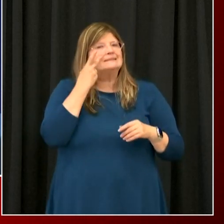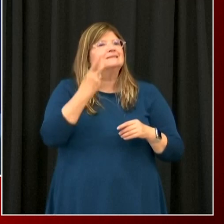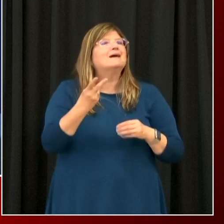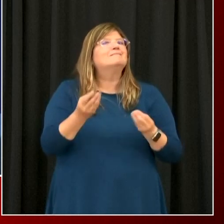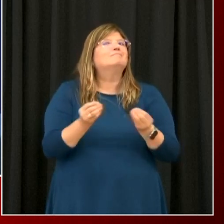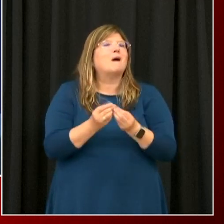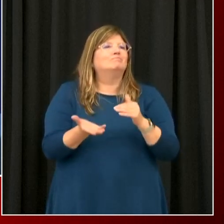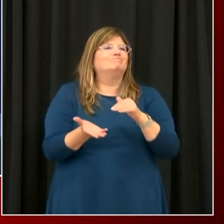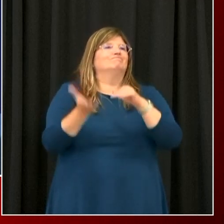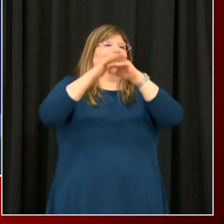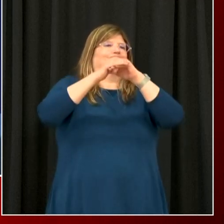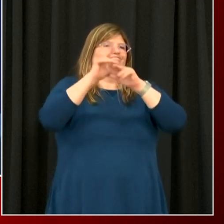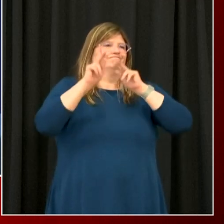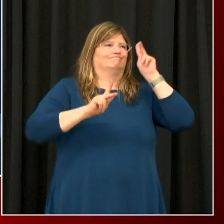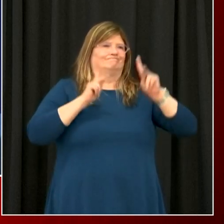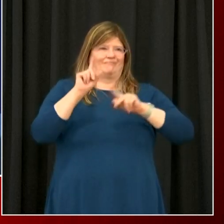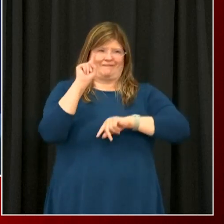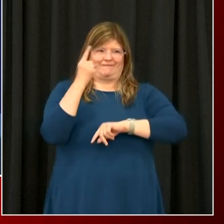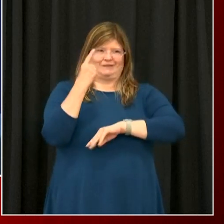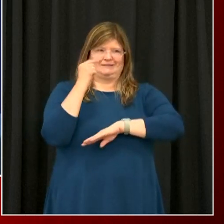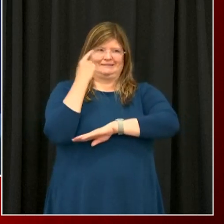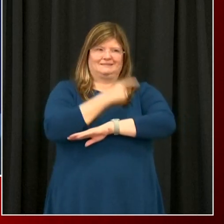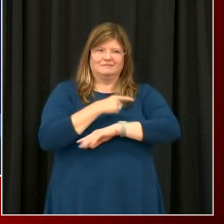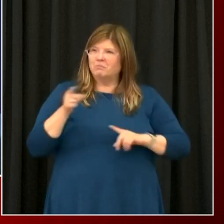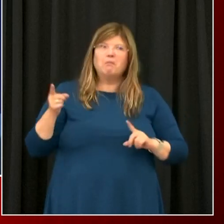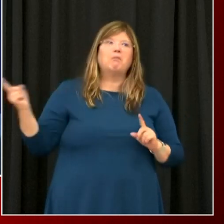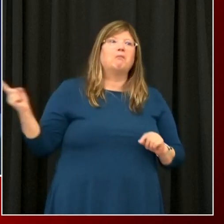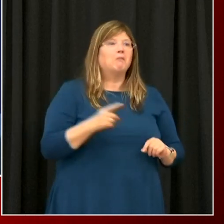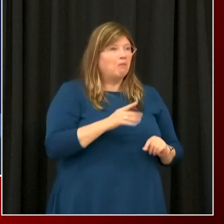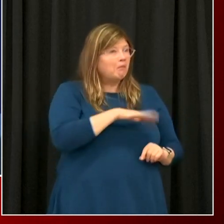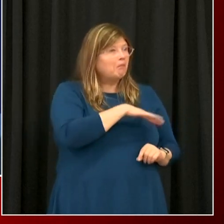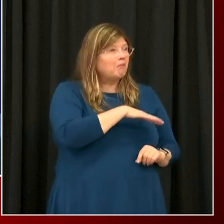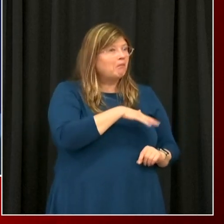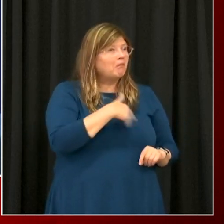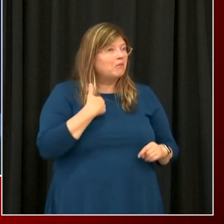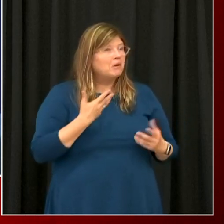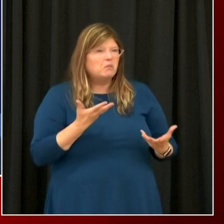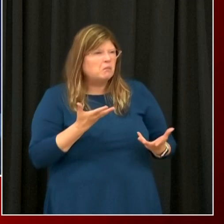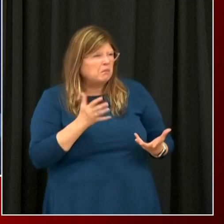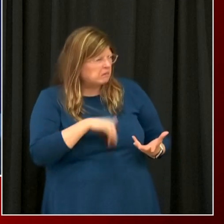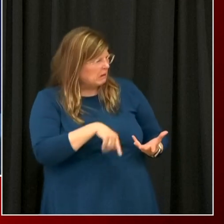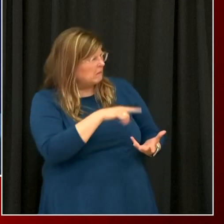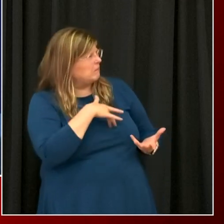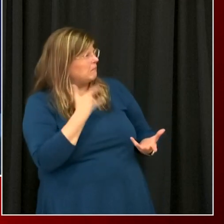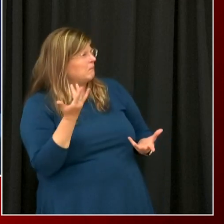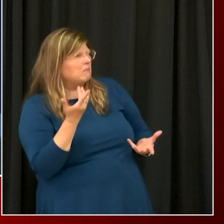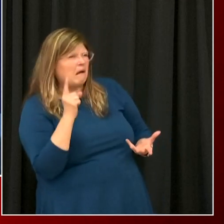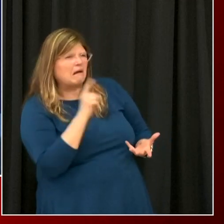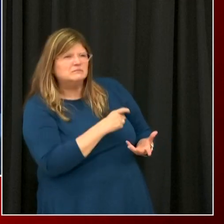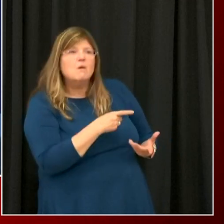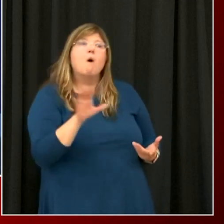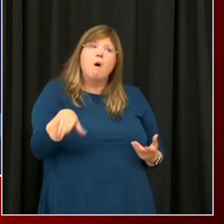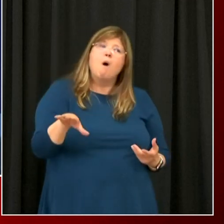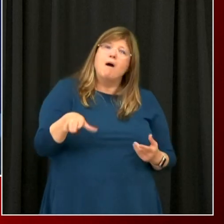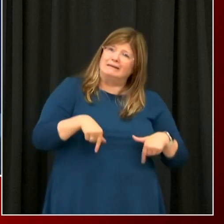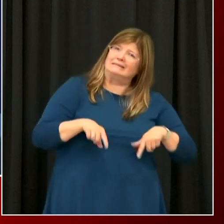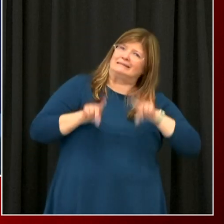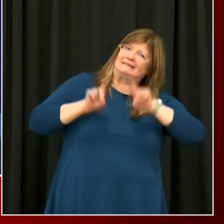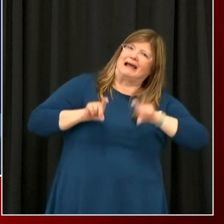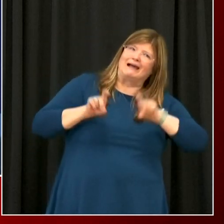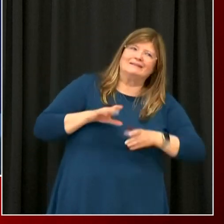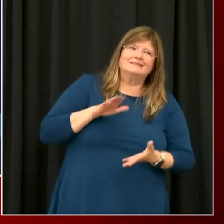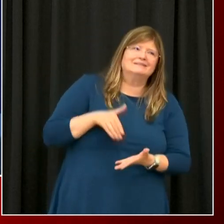day that people would walk by, inquire to what exactly was happening there, because of the unique way